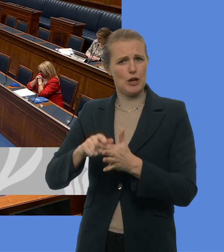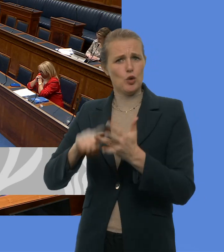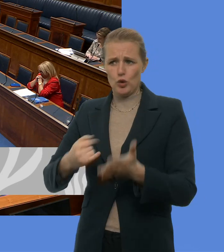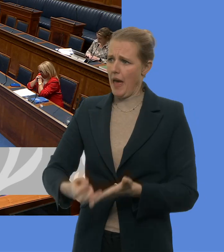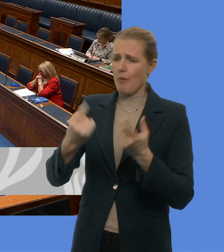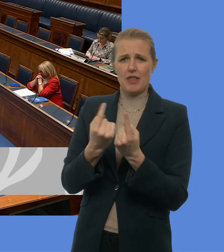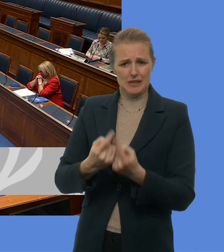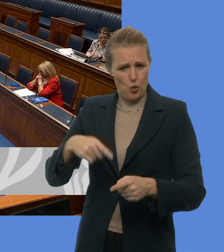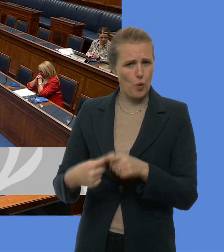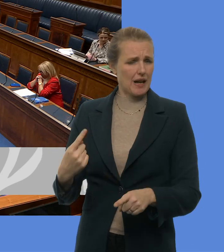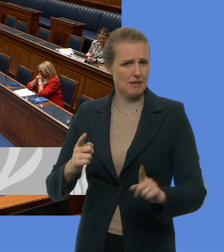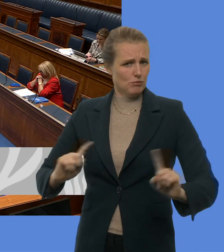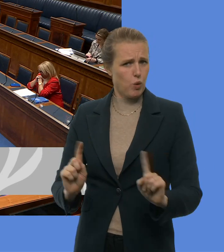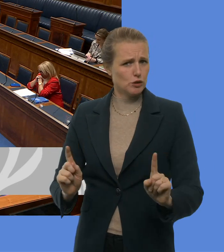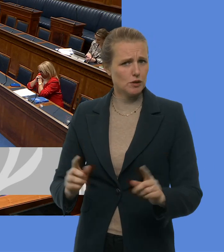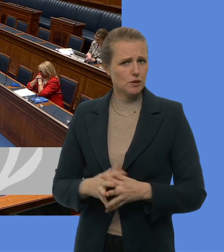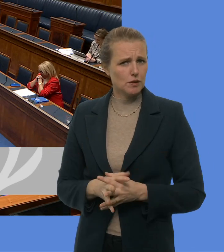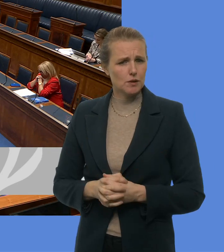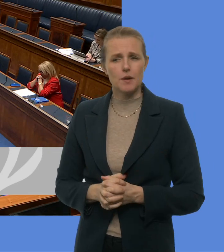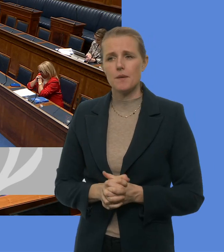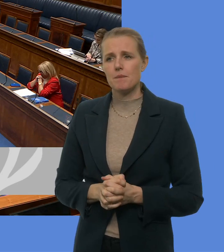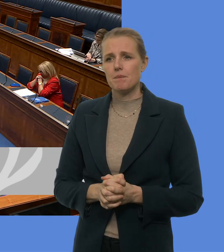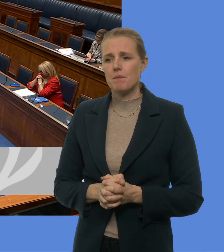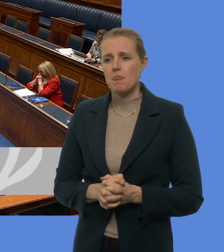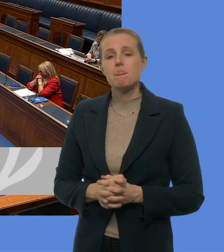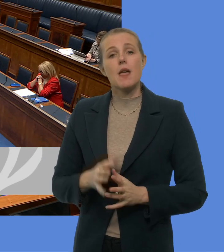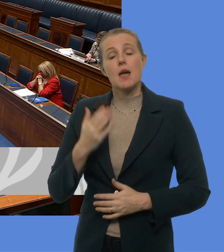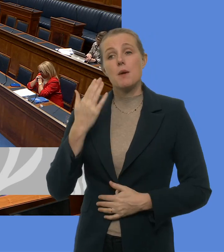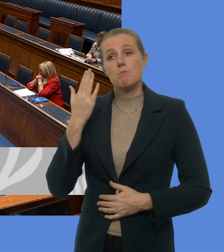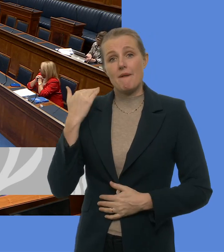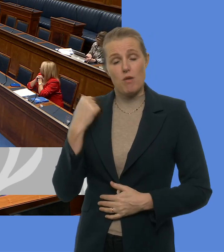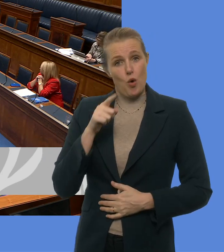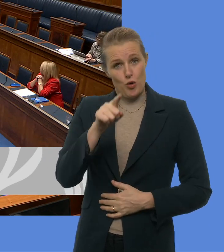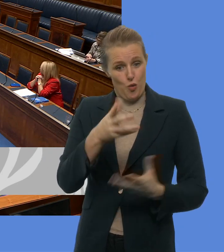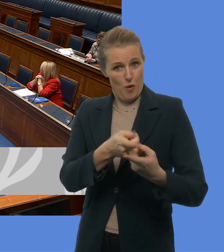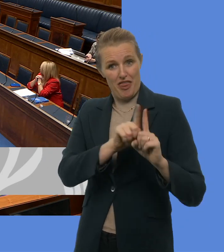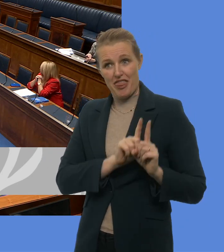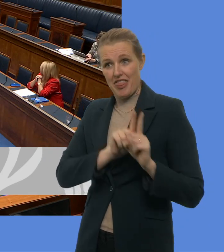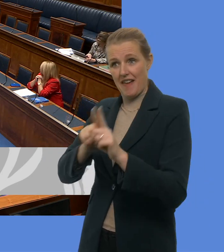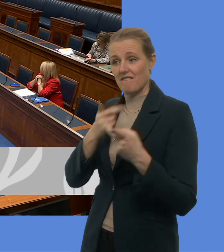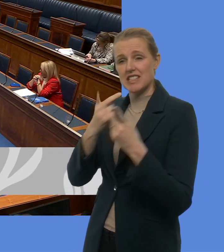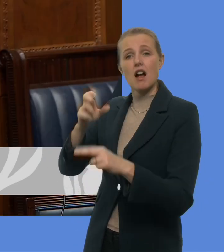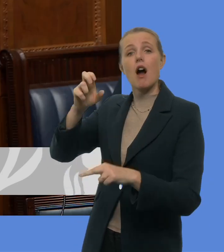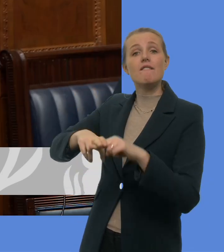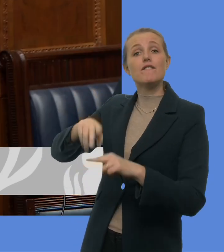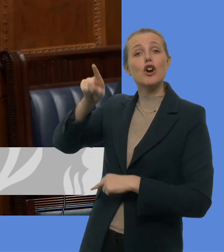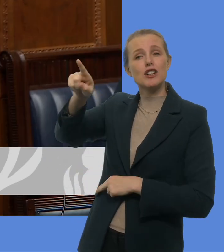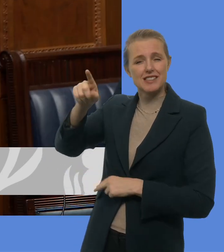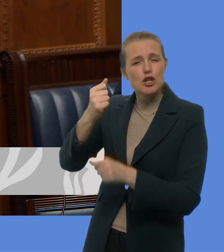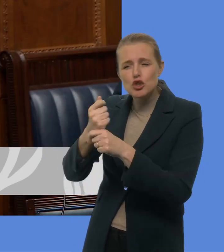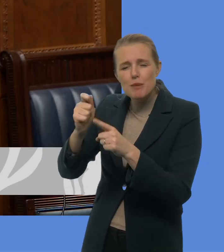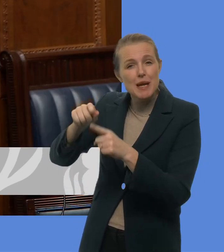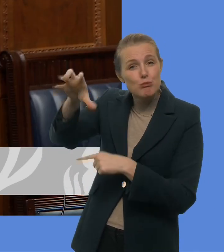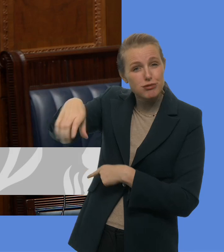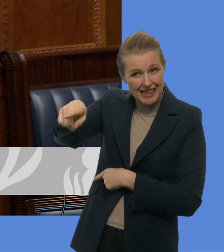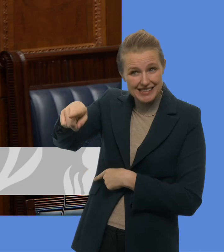John Stewart. Thank you, Mr. Speaker. Previously, the Minister joined me in a very useful and informative visit to a GP practice in Carrickfergus. During the visit, the Minister